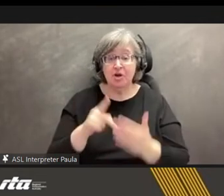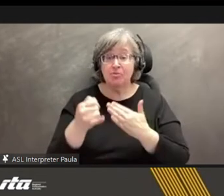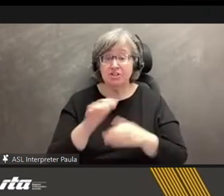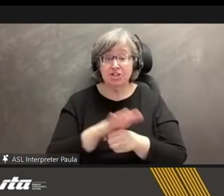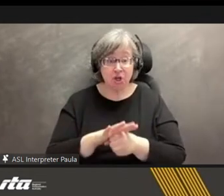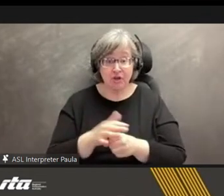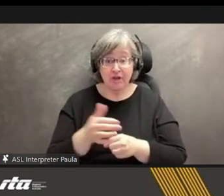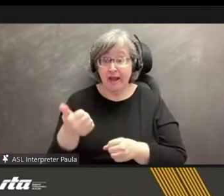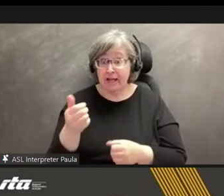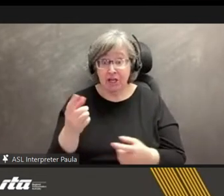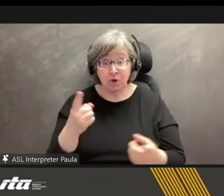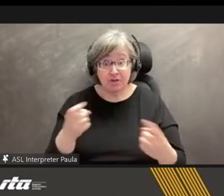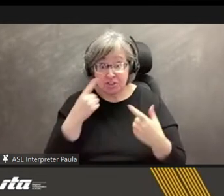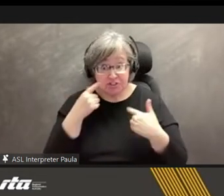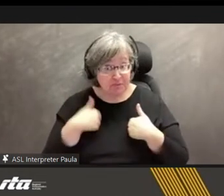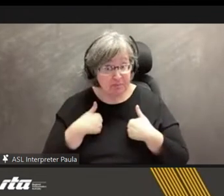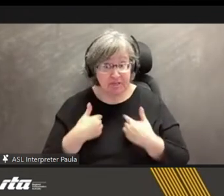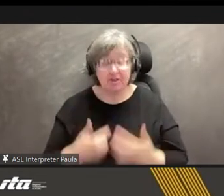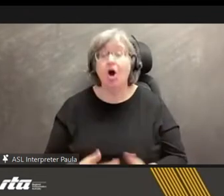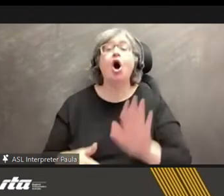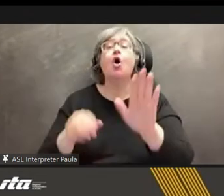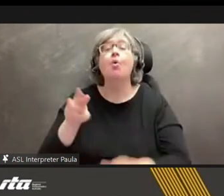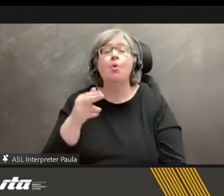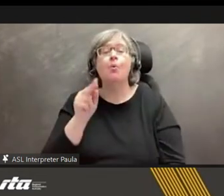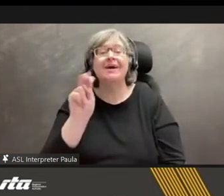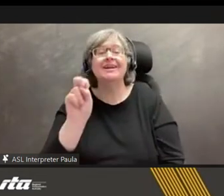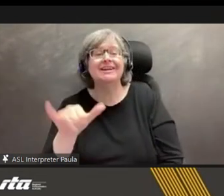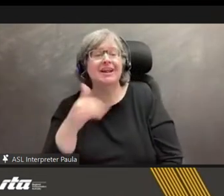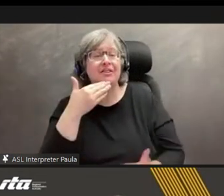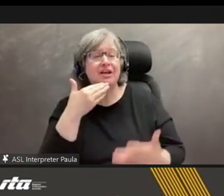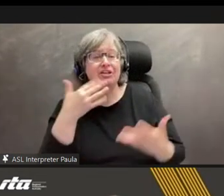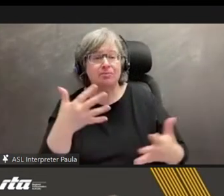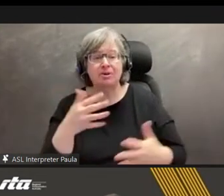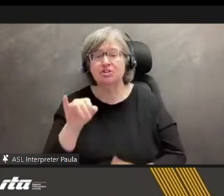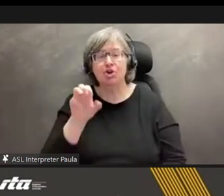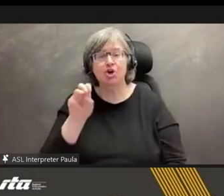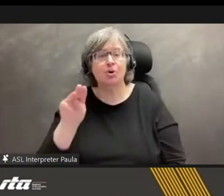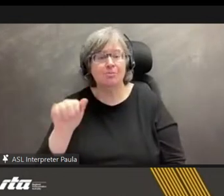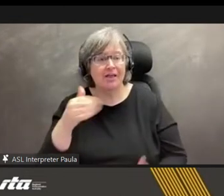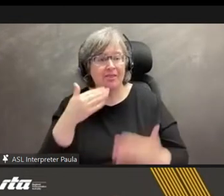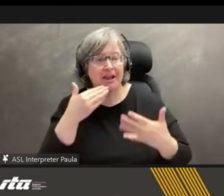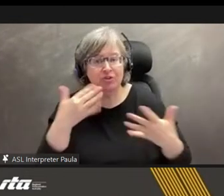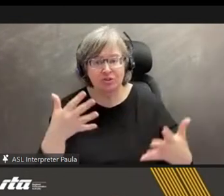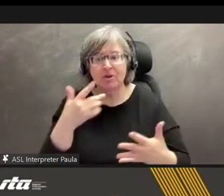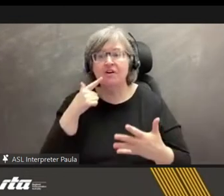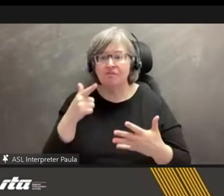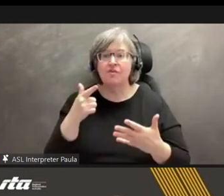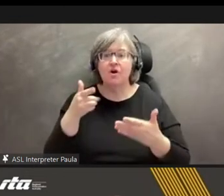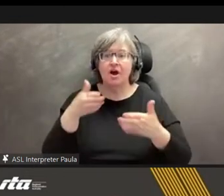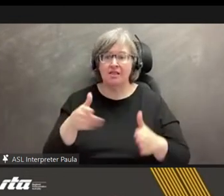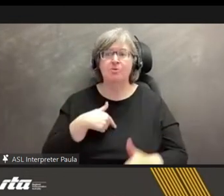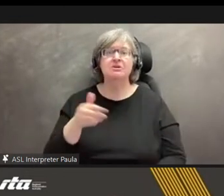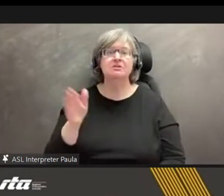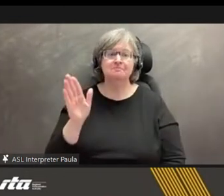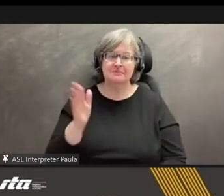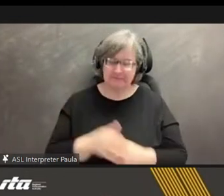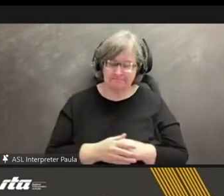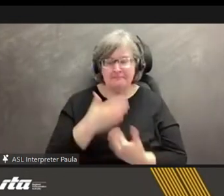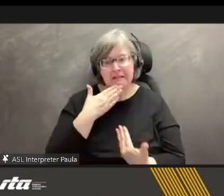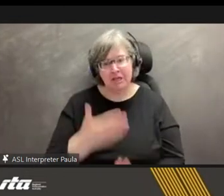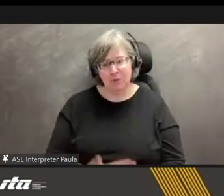questions? And Whitney, thank you so much. And Irma, thank you so much for giving me the opportunity to give these updates. I appreciate